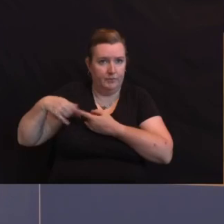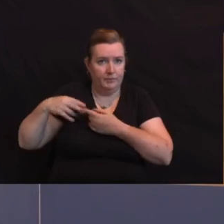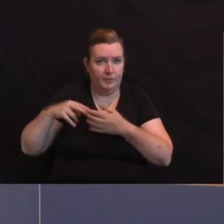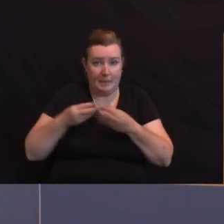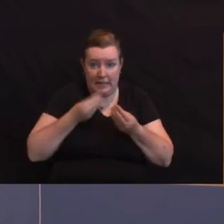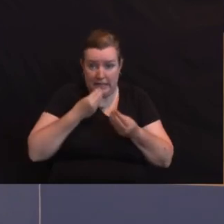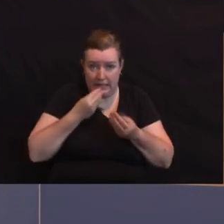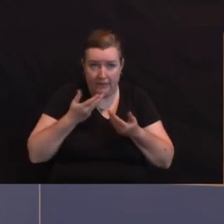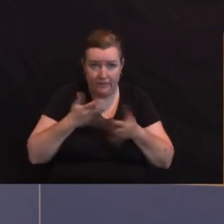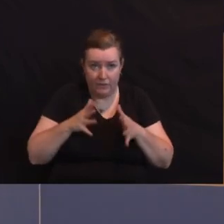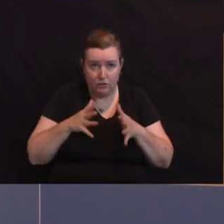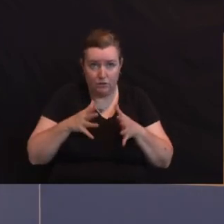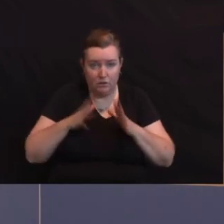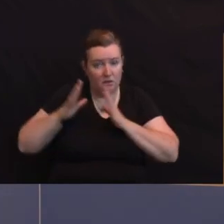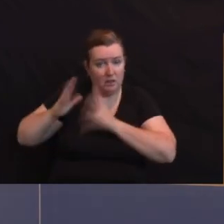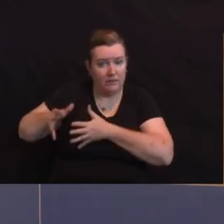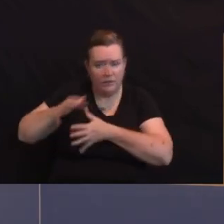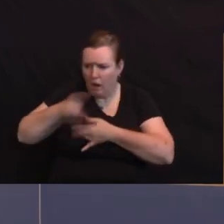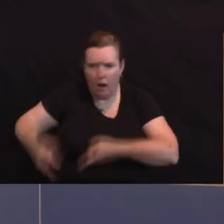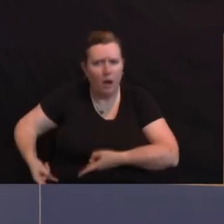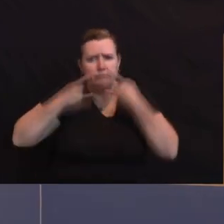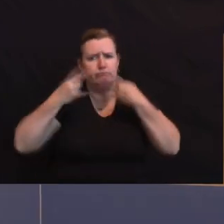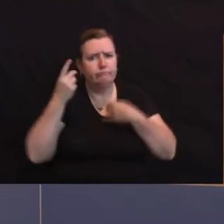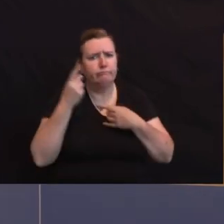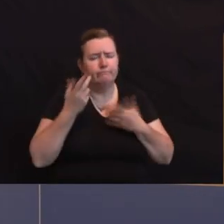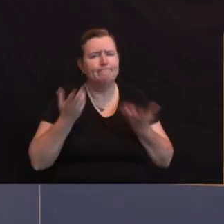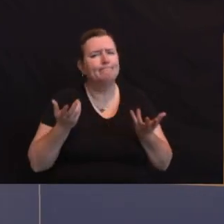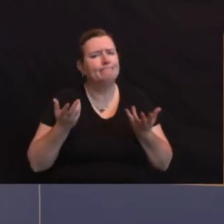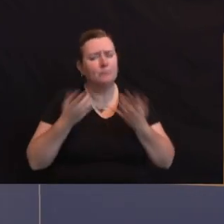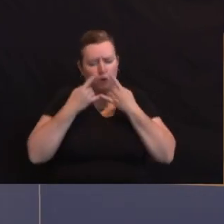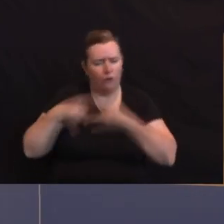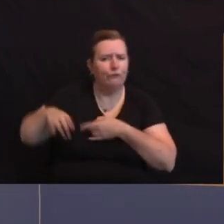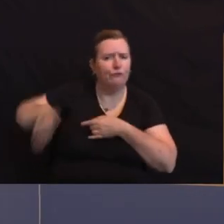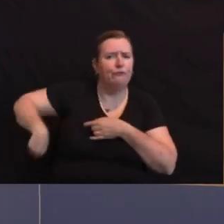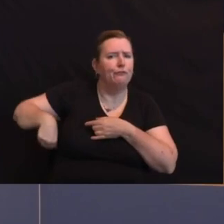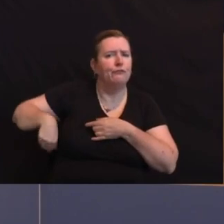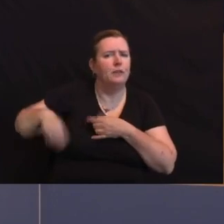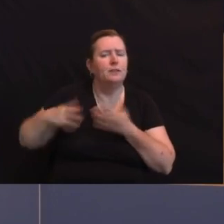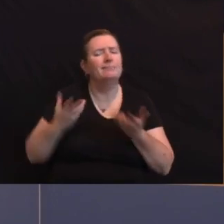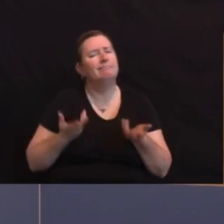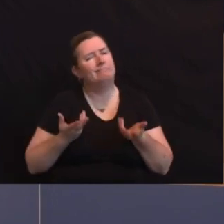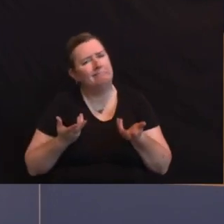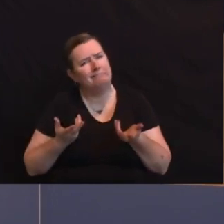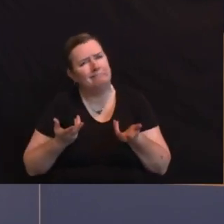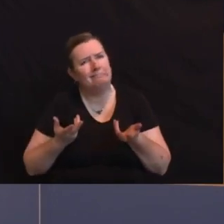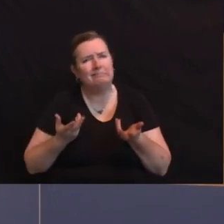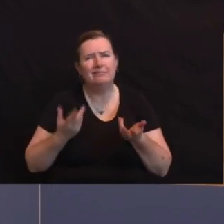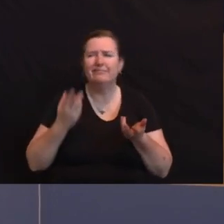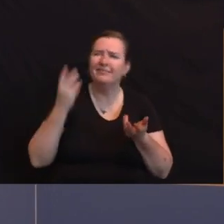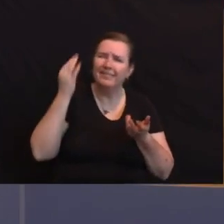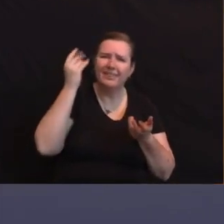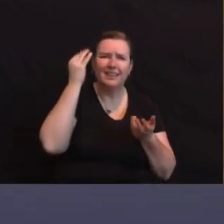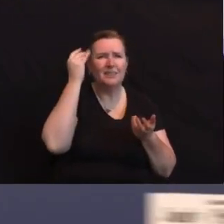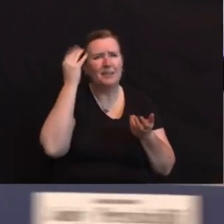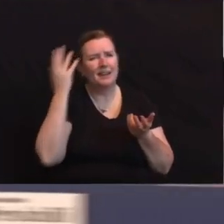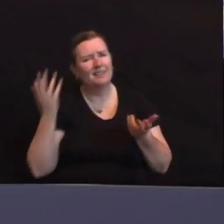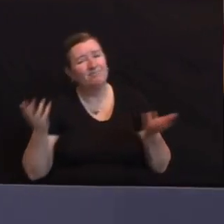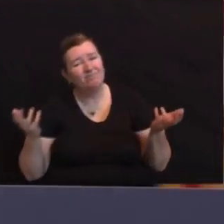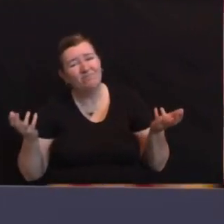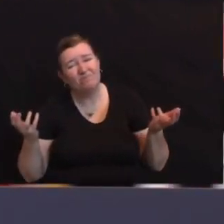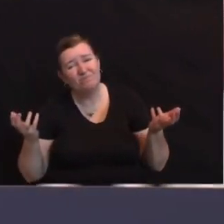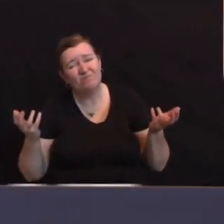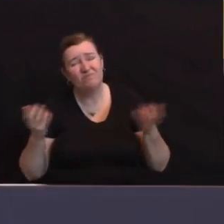sorts of things, you need to do this continually, regularly, all the time. You always need to be thinking about it. As I look